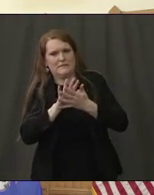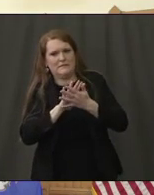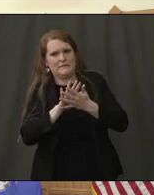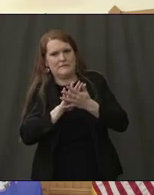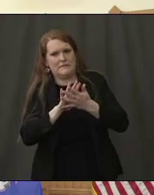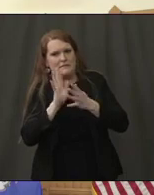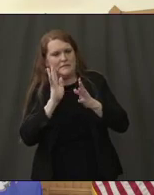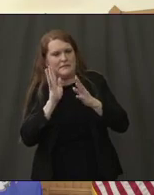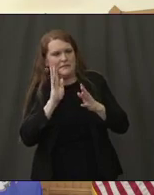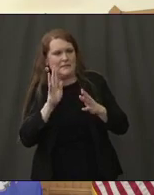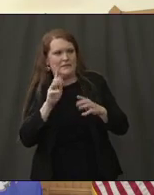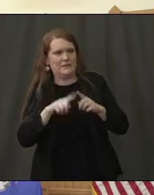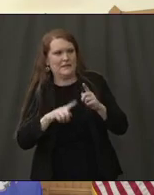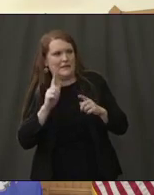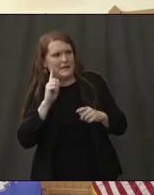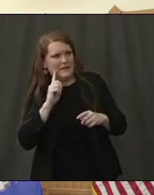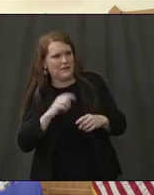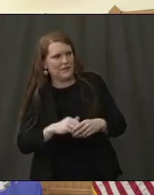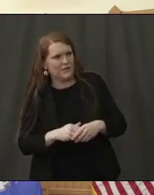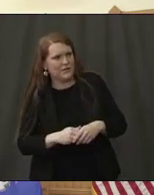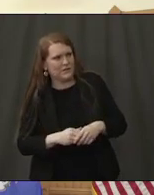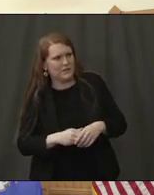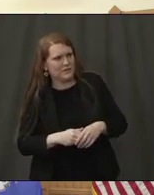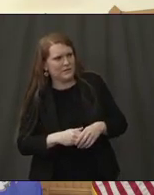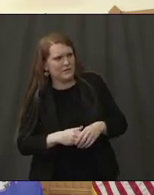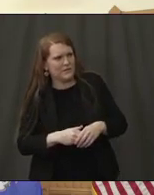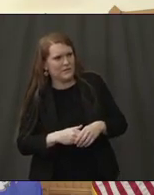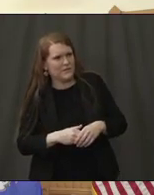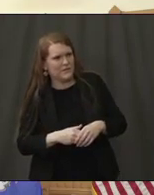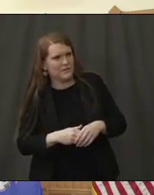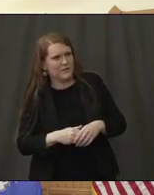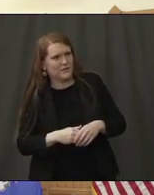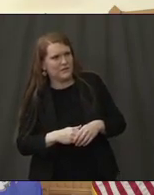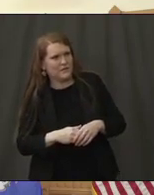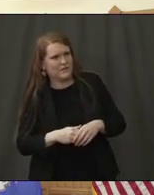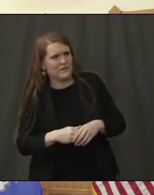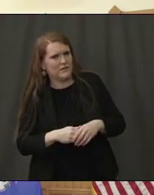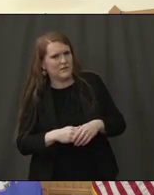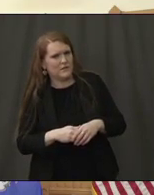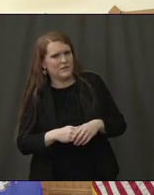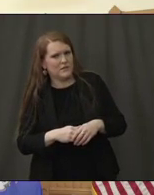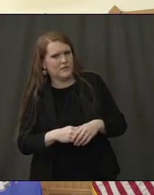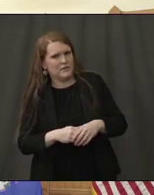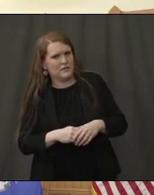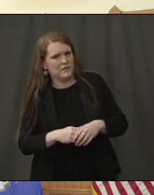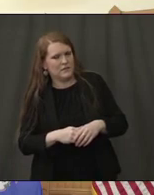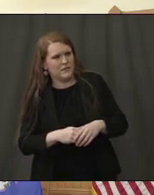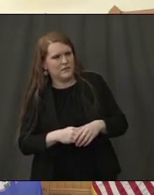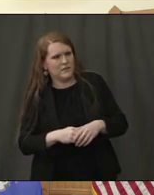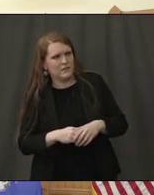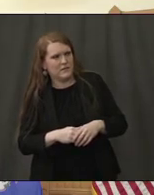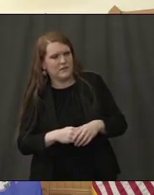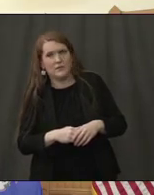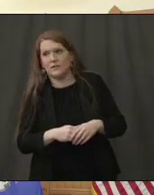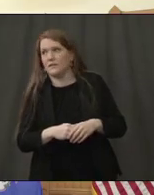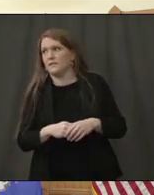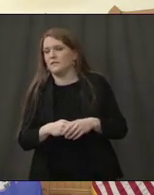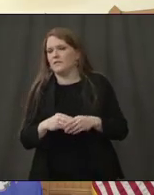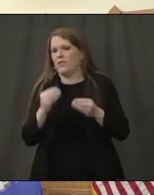in. You have correctional officers going in. There's not enough PPE for doctors on the front line. Is there enough